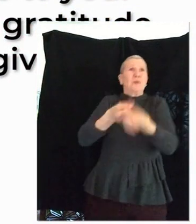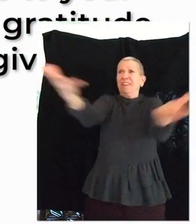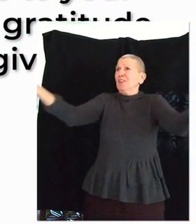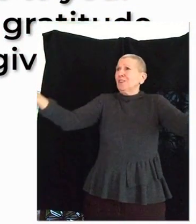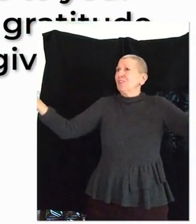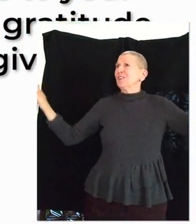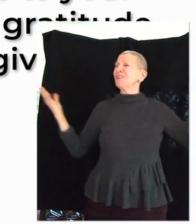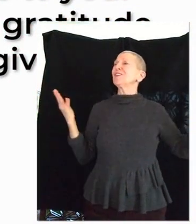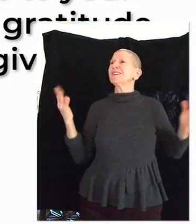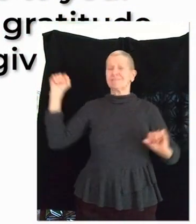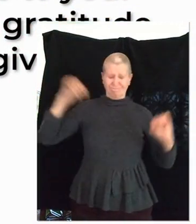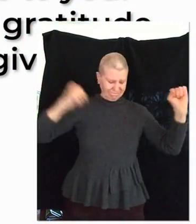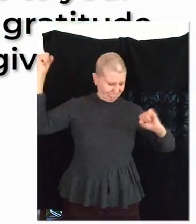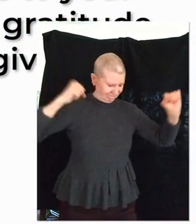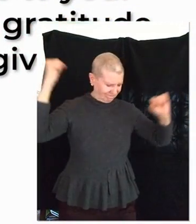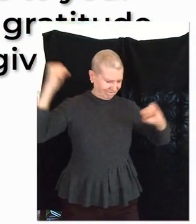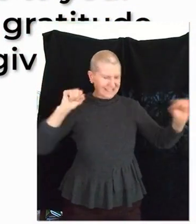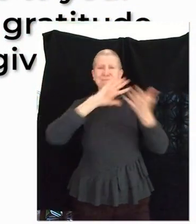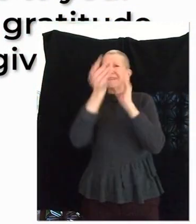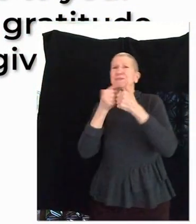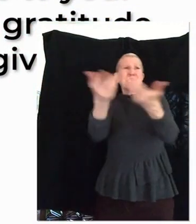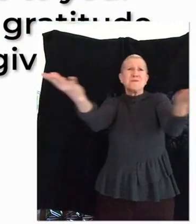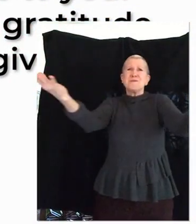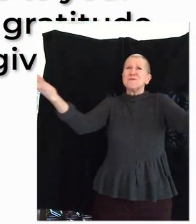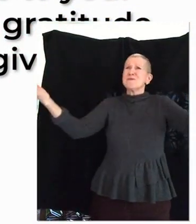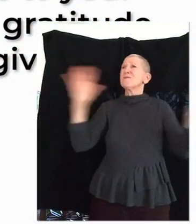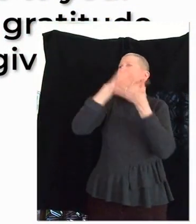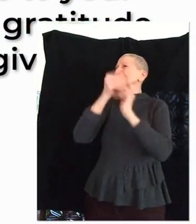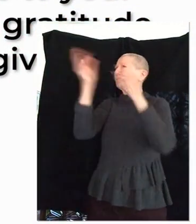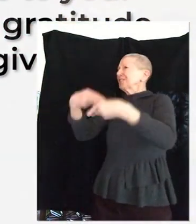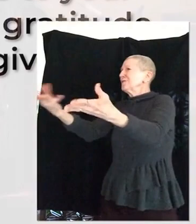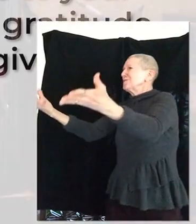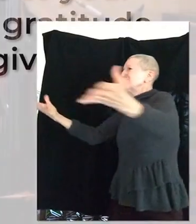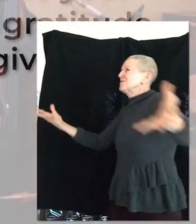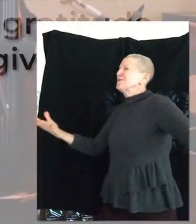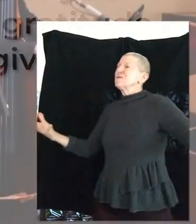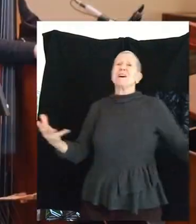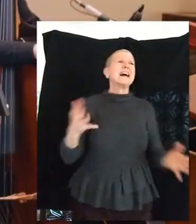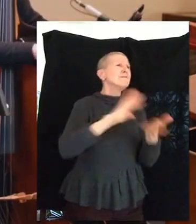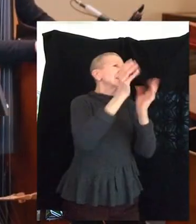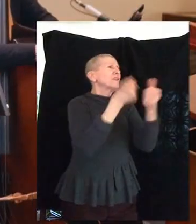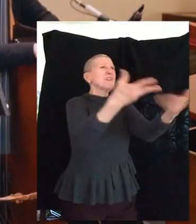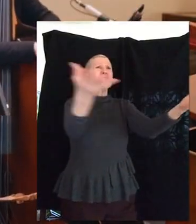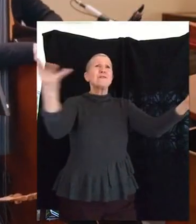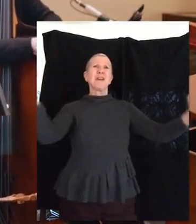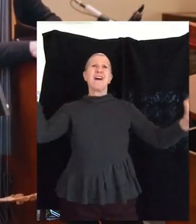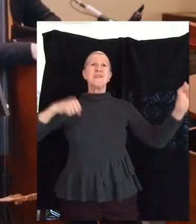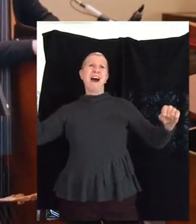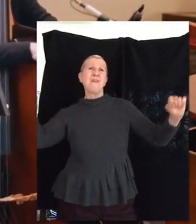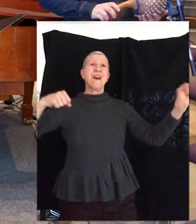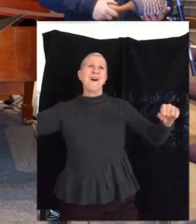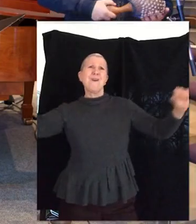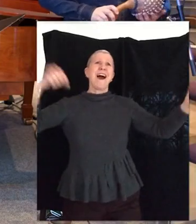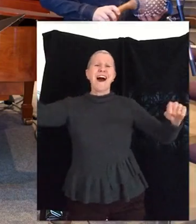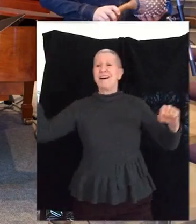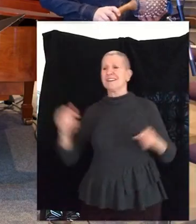yeah. Oh yeah. Oh yeah. Oh yeah. Salam aleikum. Oh yeah. Salam aleikum. Oh yeah. Salam aleikum. Oh yeah. Oh yeah. Oh yeah.